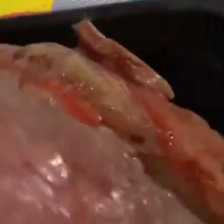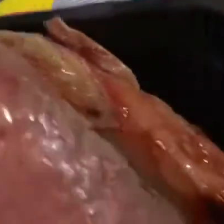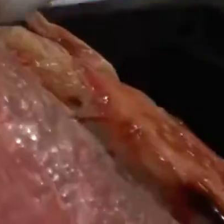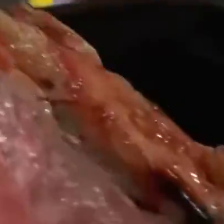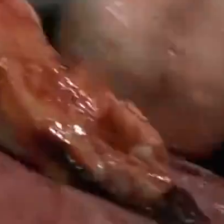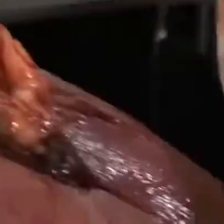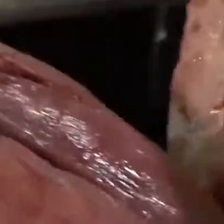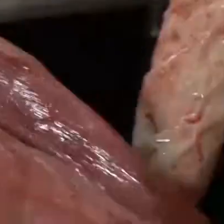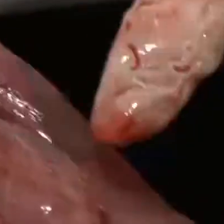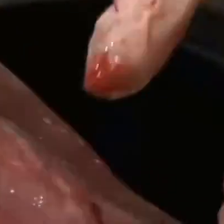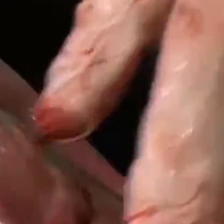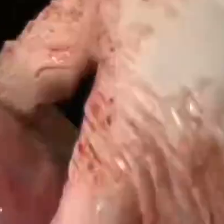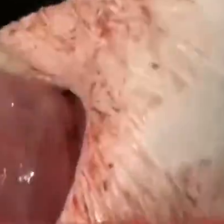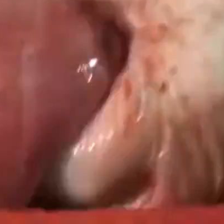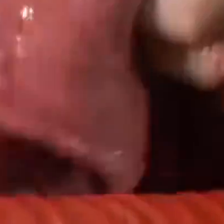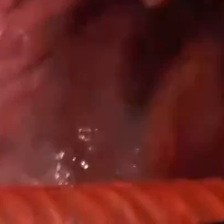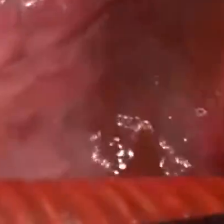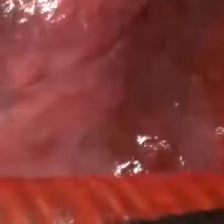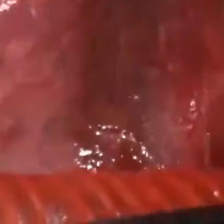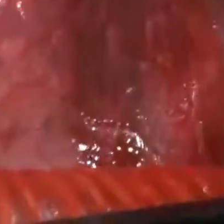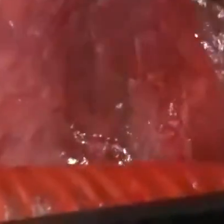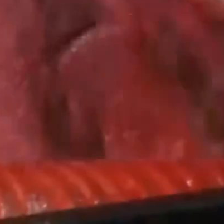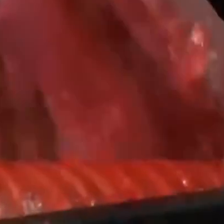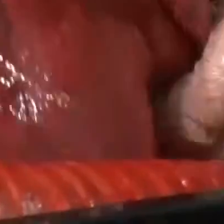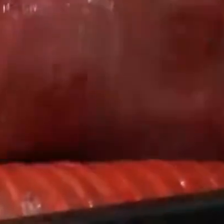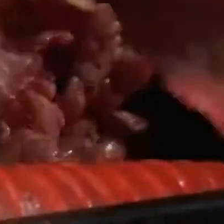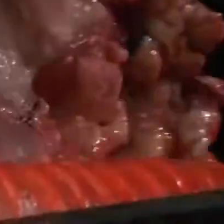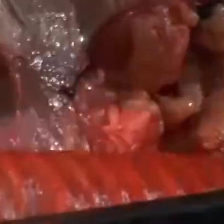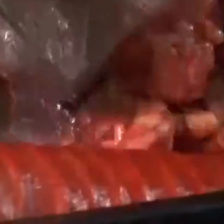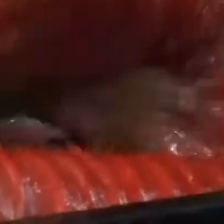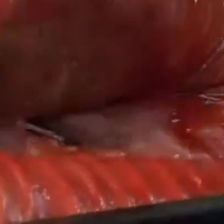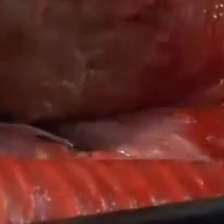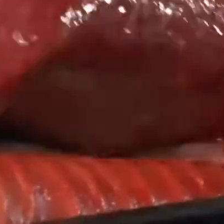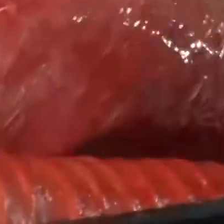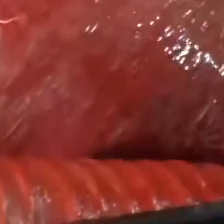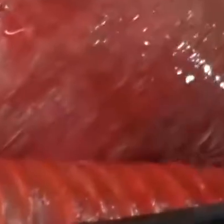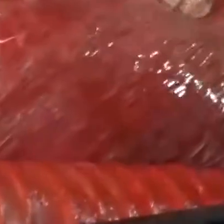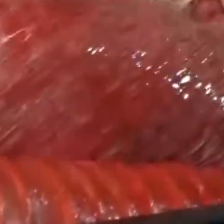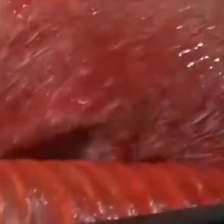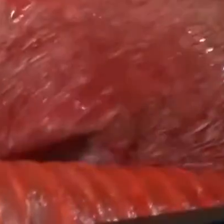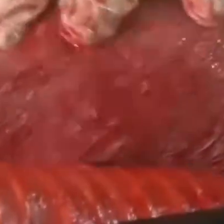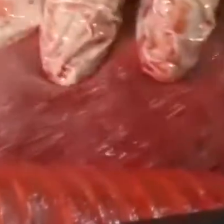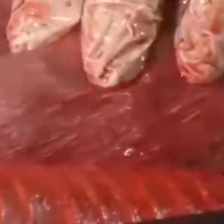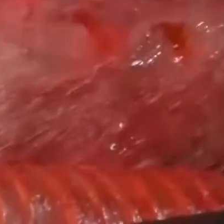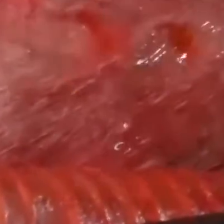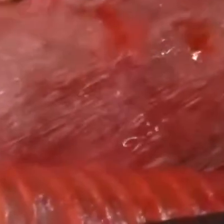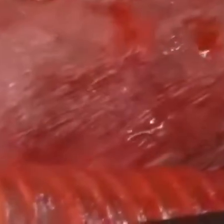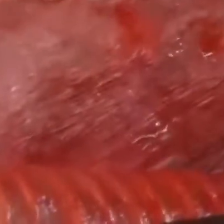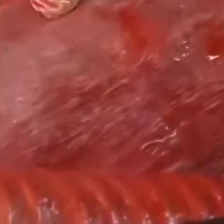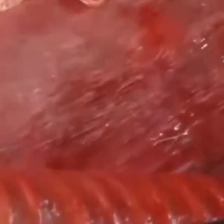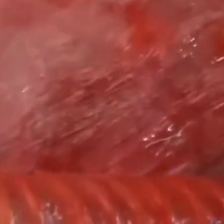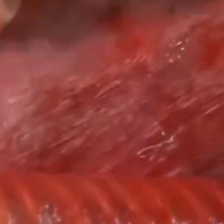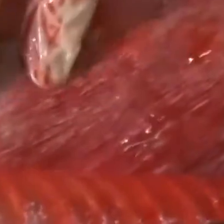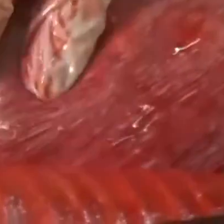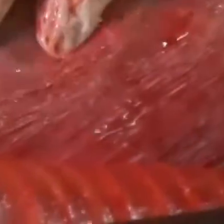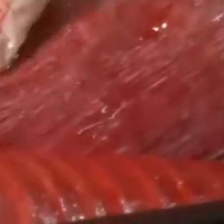really find a nice one for you. Look at this. Hey, wow. This is just out of this world. Look at the blood, nice and fresh.